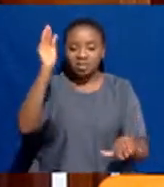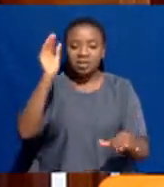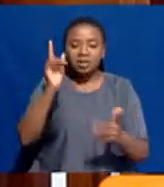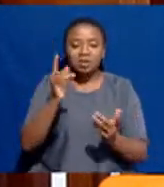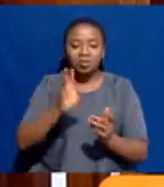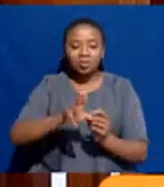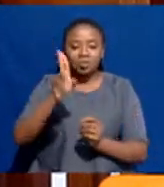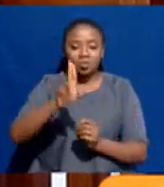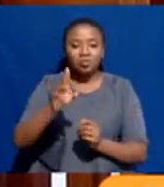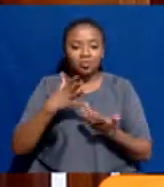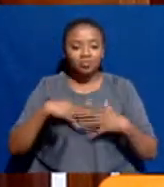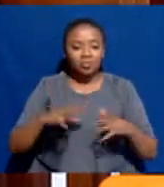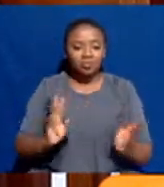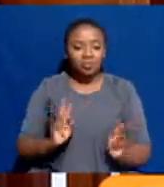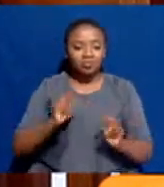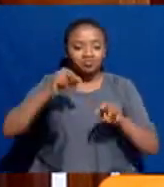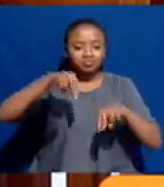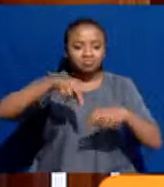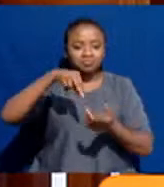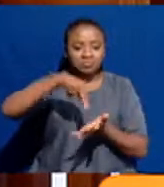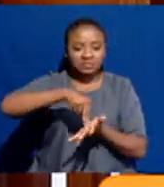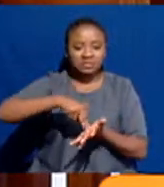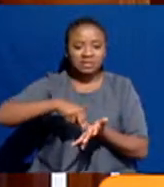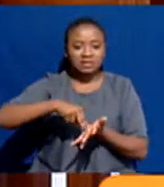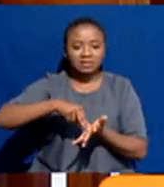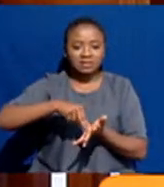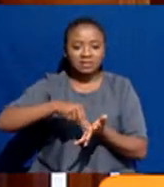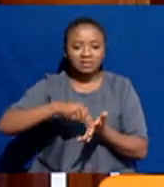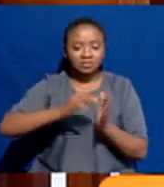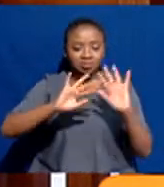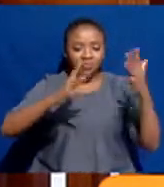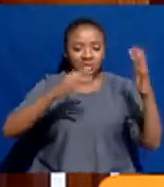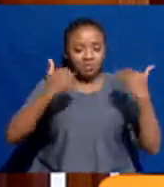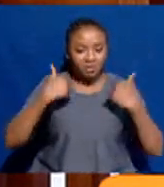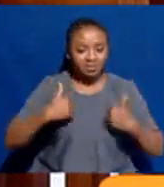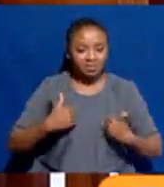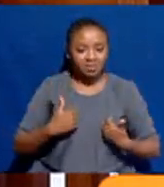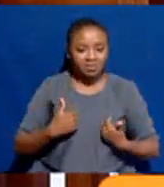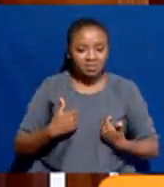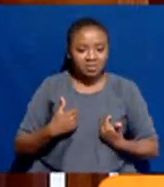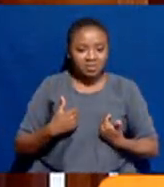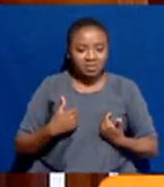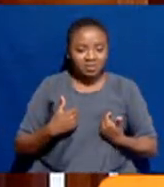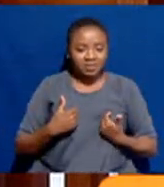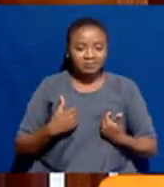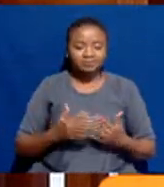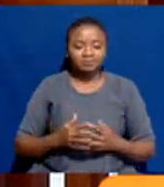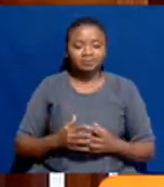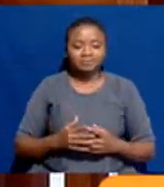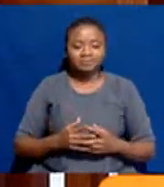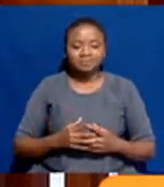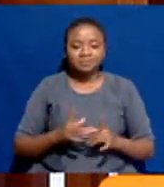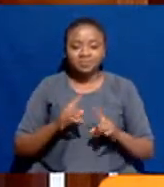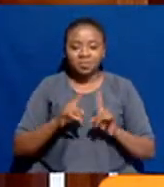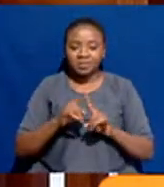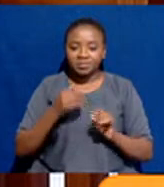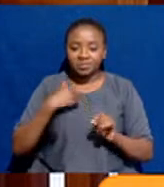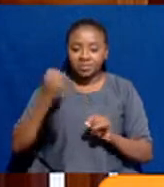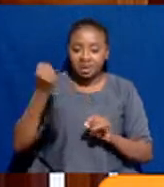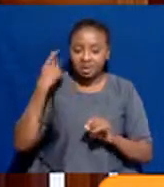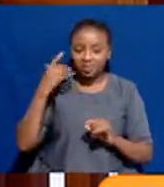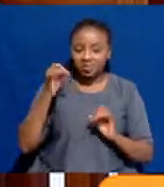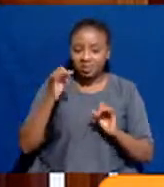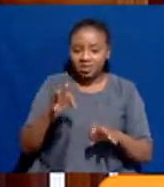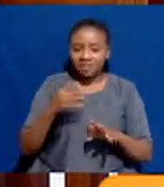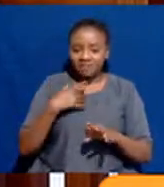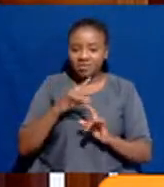you know, a standing ovation that he himself didn't get because the jubilants were there. Yeah. But I'm quite certain that if I